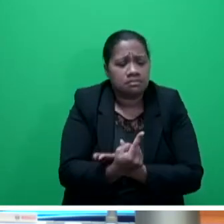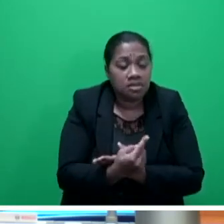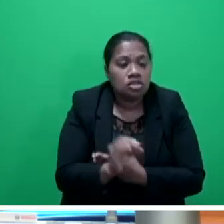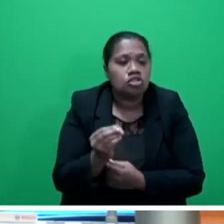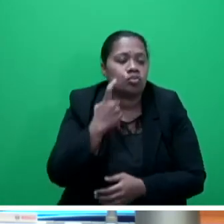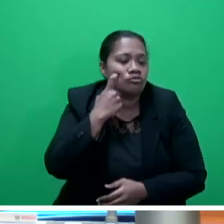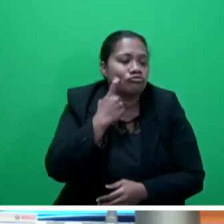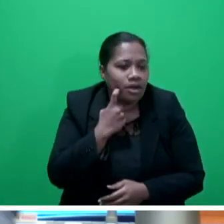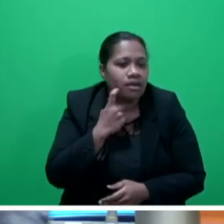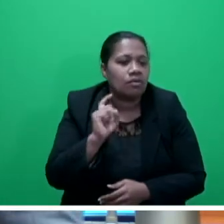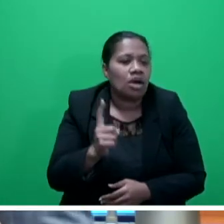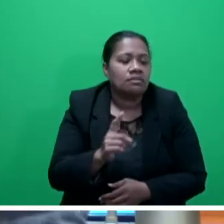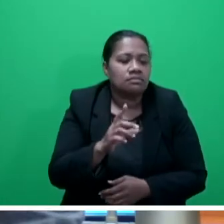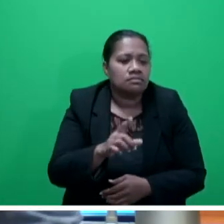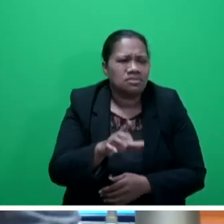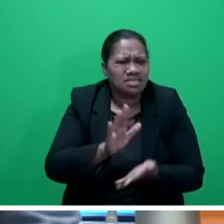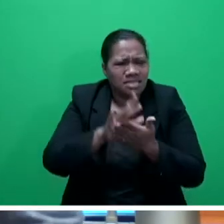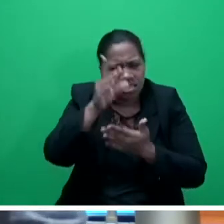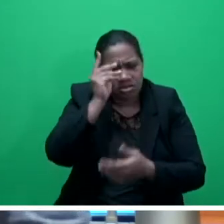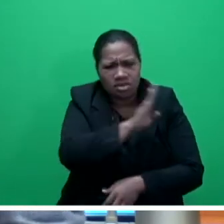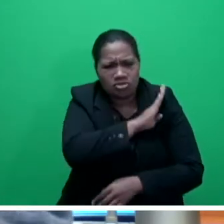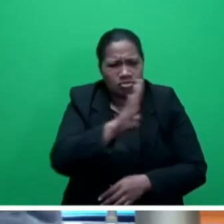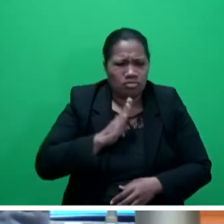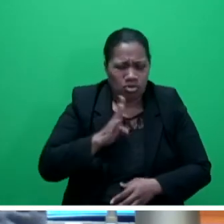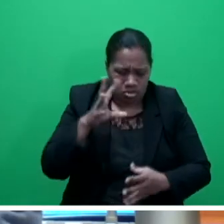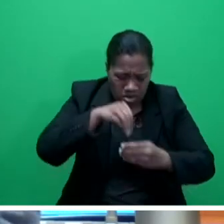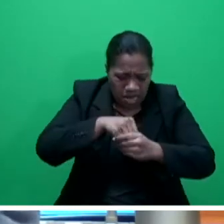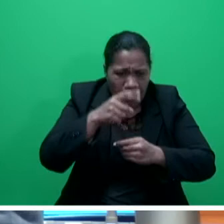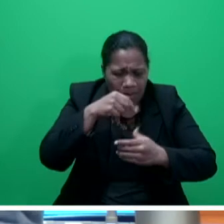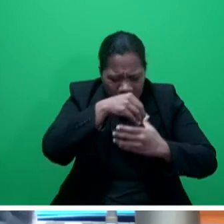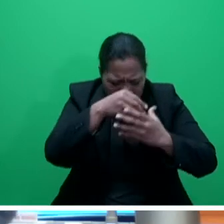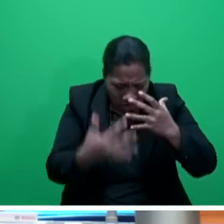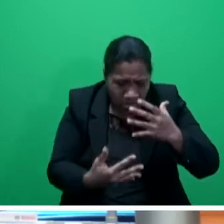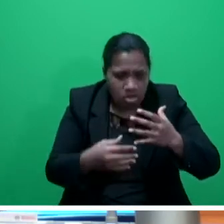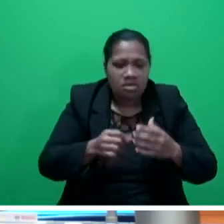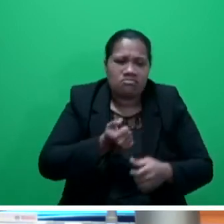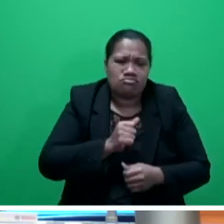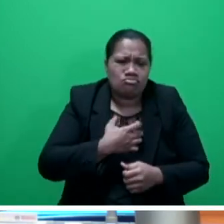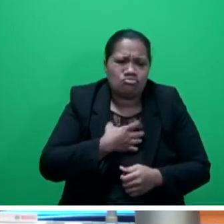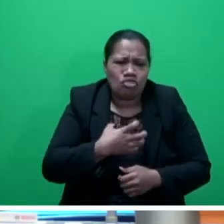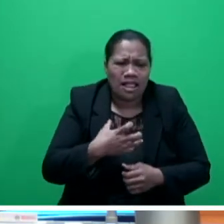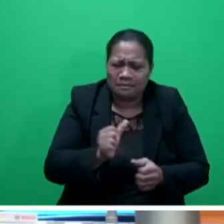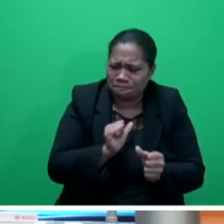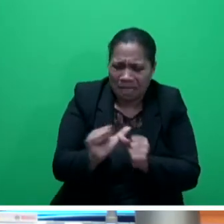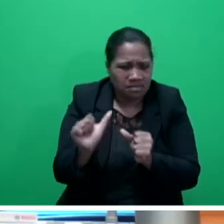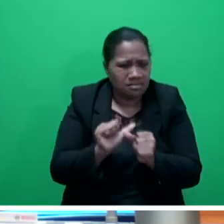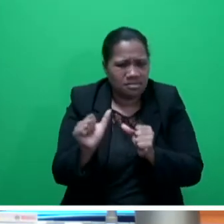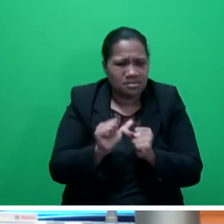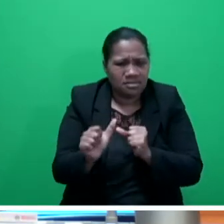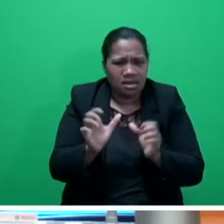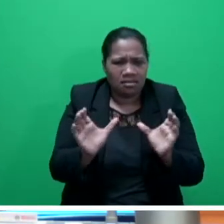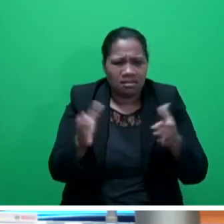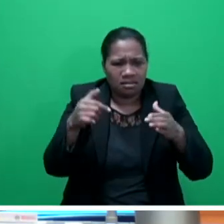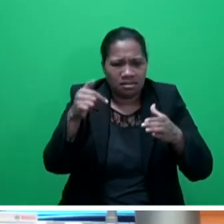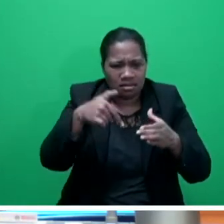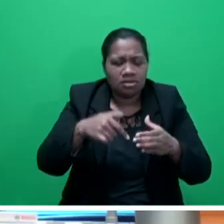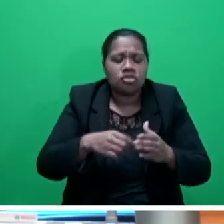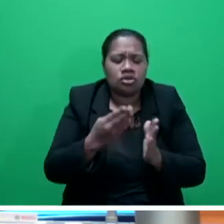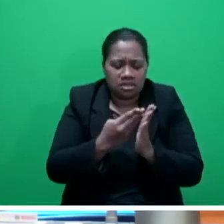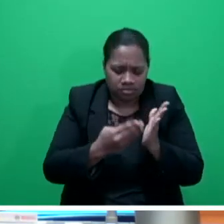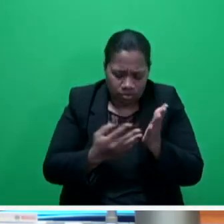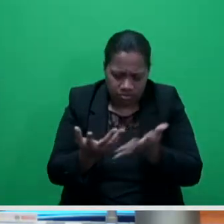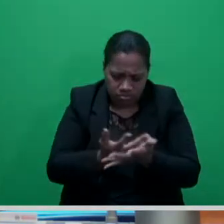board to be a lot better. So, Mr. Speaker, I don't have any further comments as we will be debating this bill itself on Thursday. Thank you.